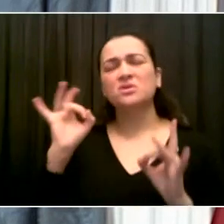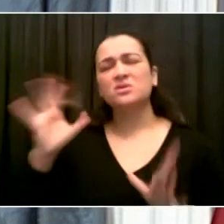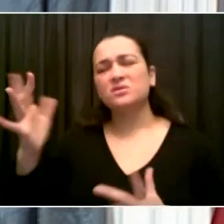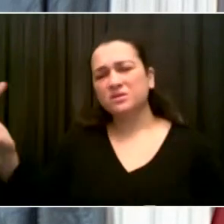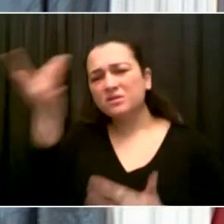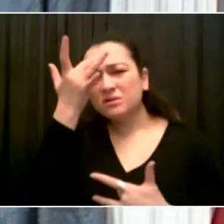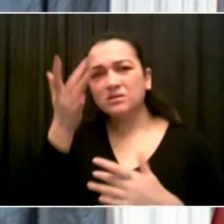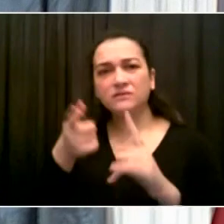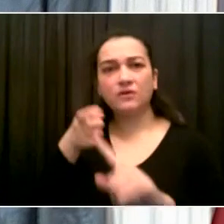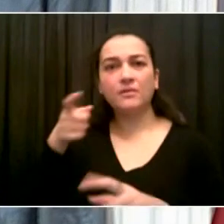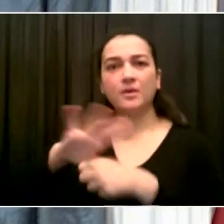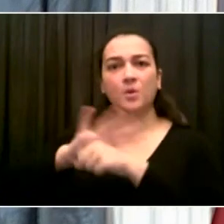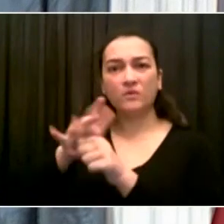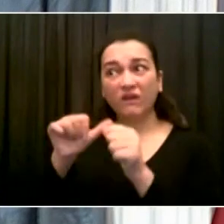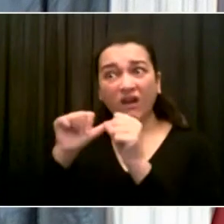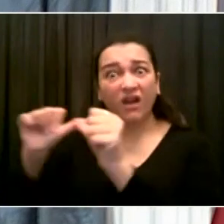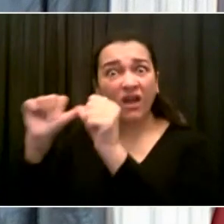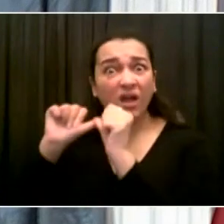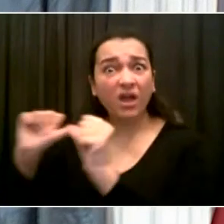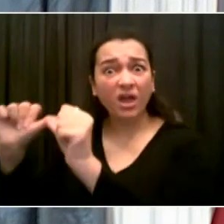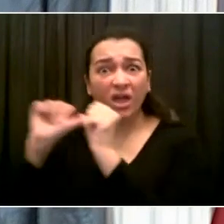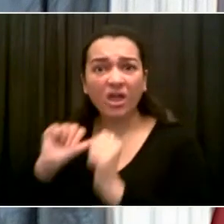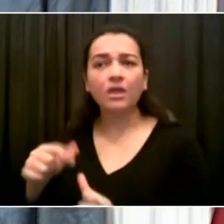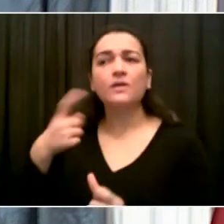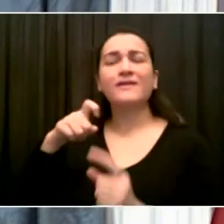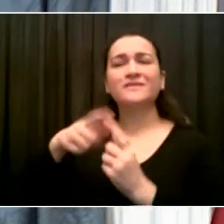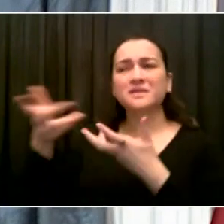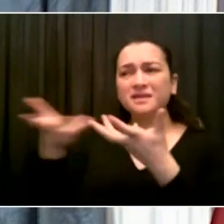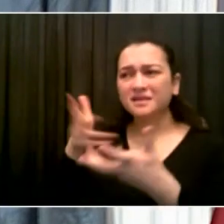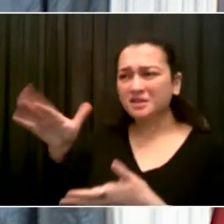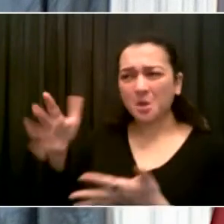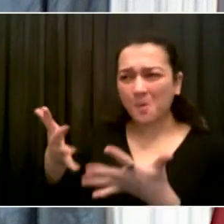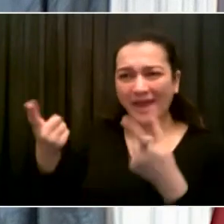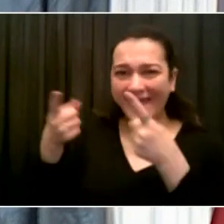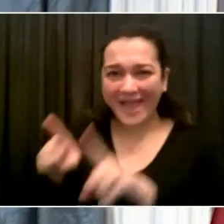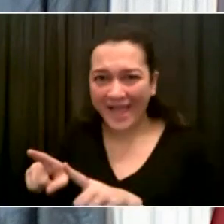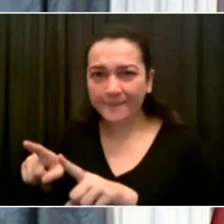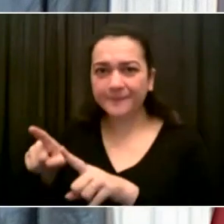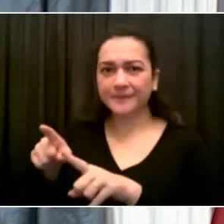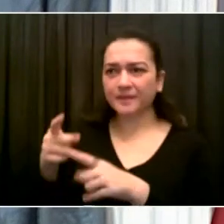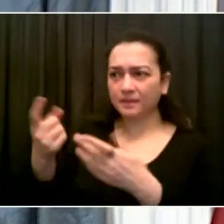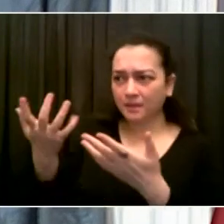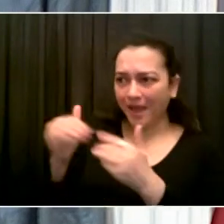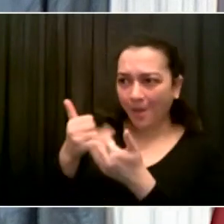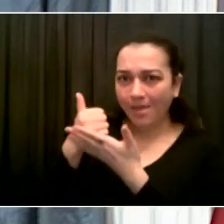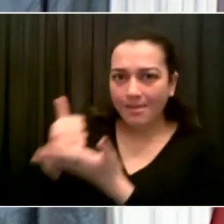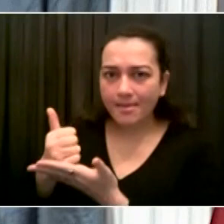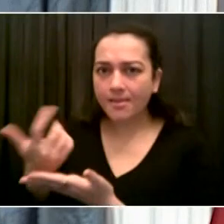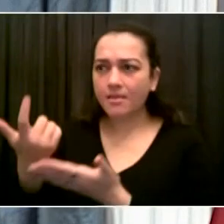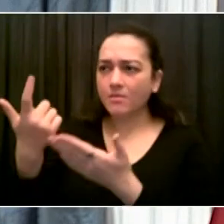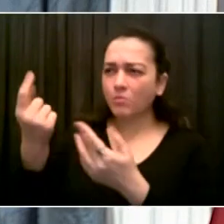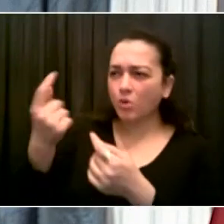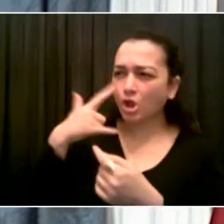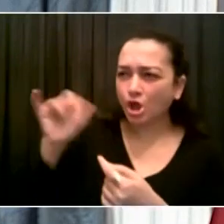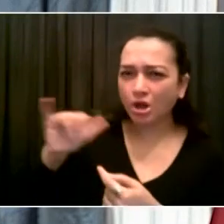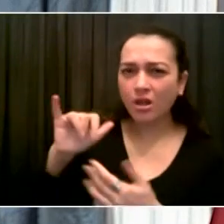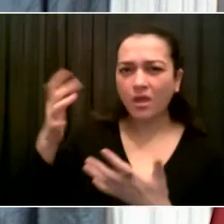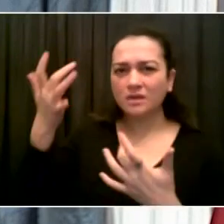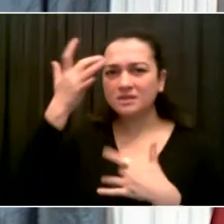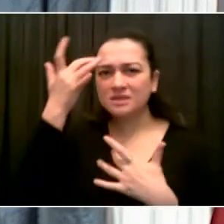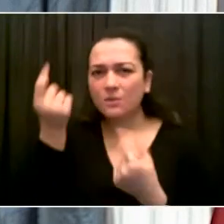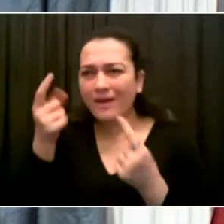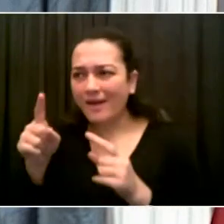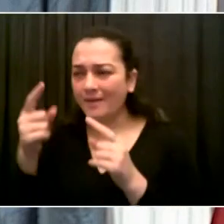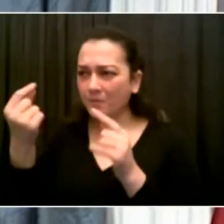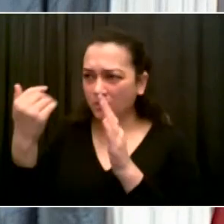been the symptoms, what has been the economic impact for them, what have been the family consequences for them, it's going to enhance our understanding of what these programs should look like and where the